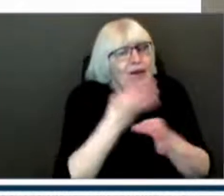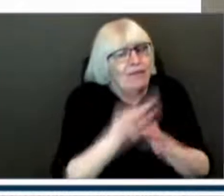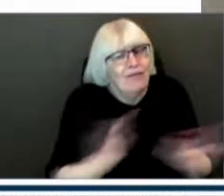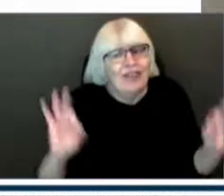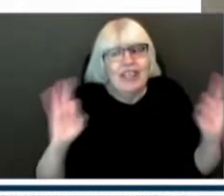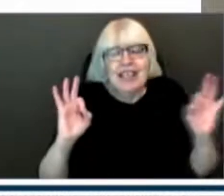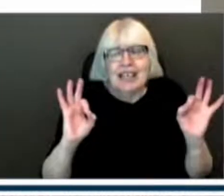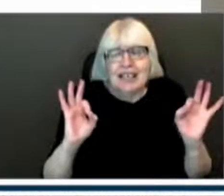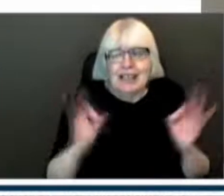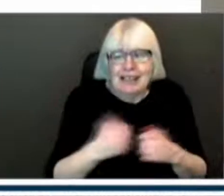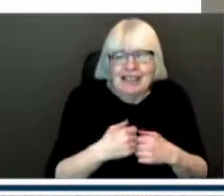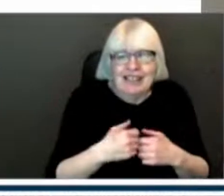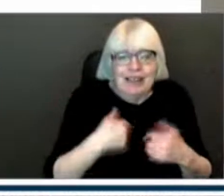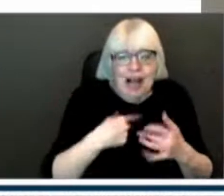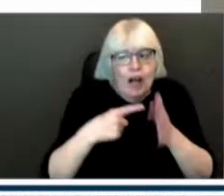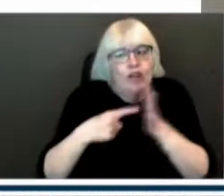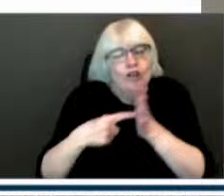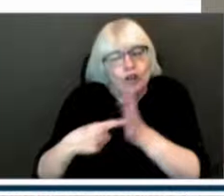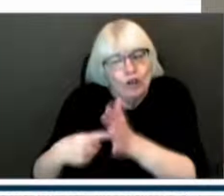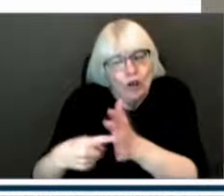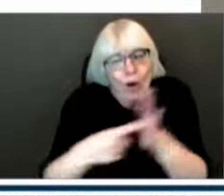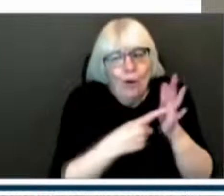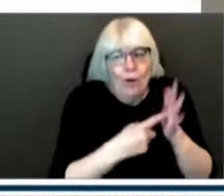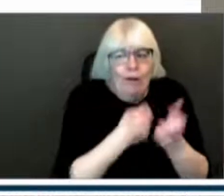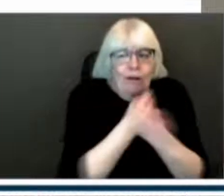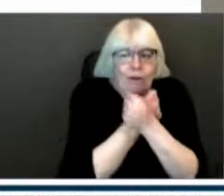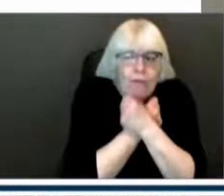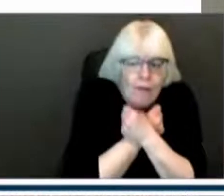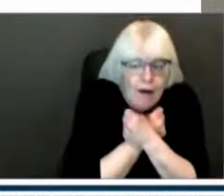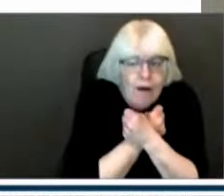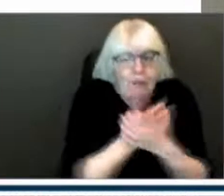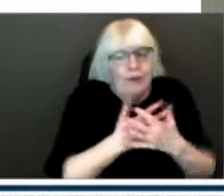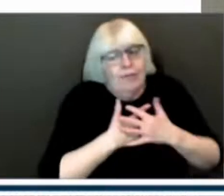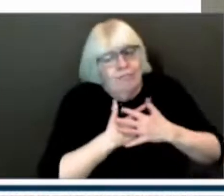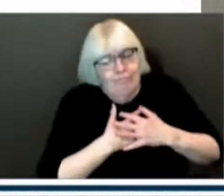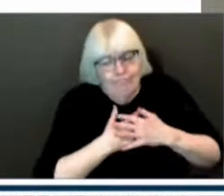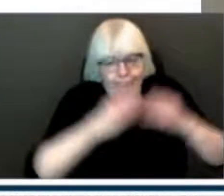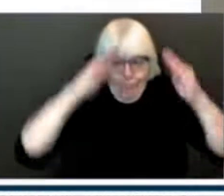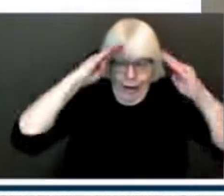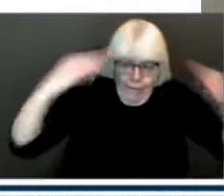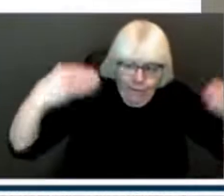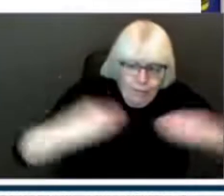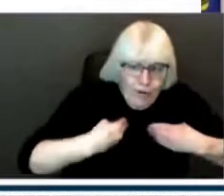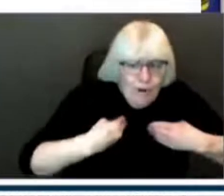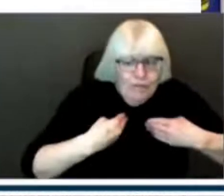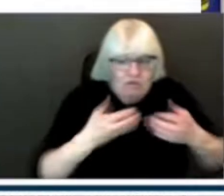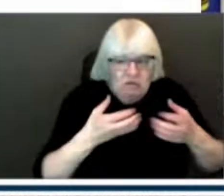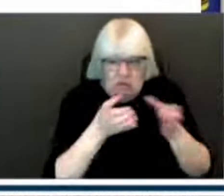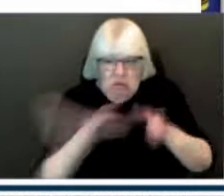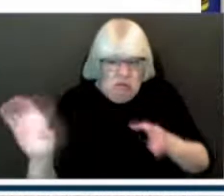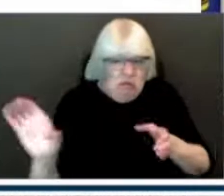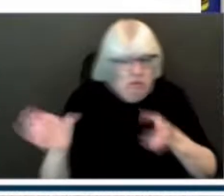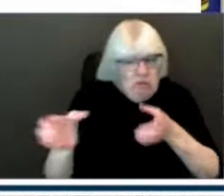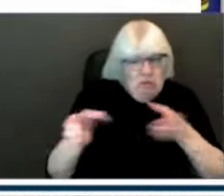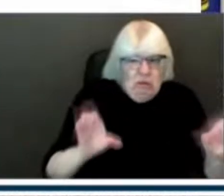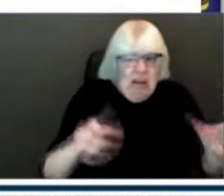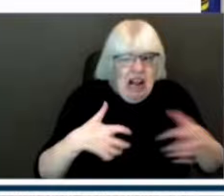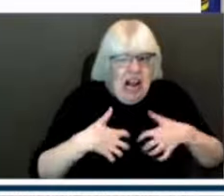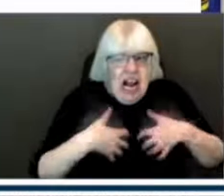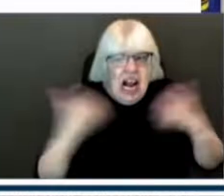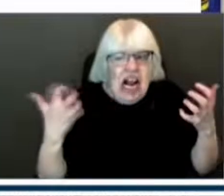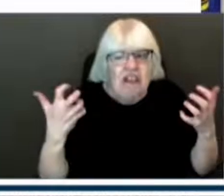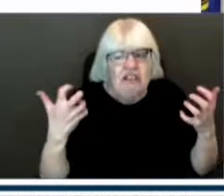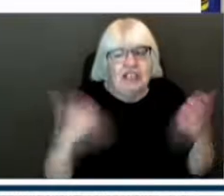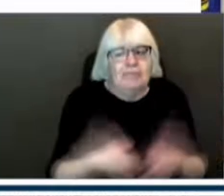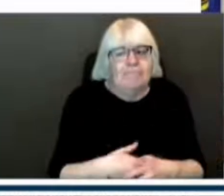from self-centered views, division, and anger. Tina. Thank you, Dr. Strang. Just a reminder to the reporters that we have